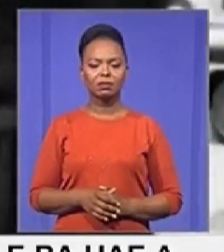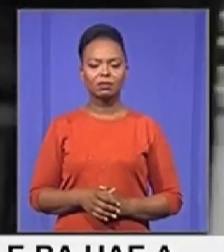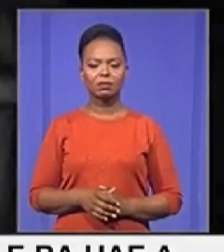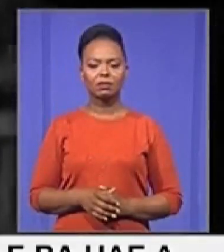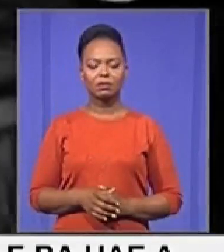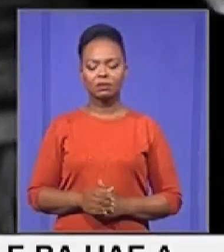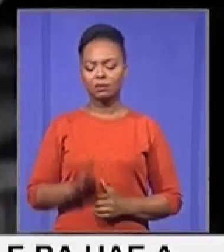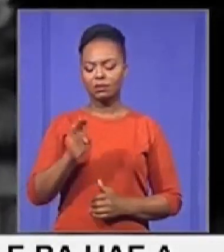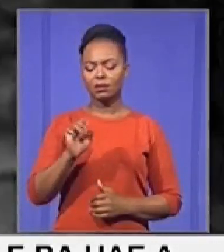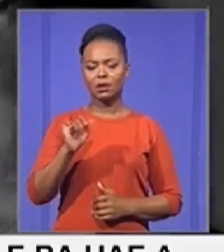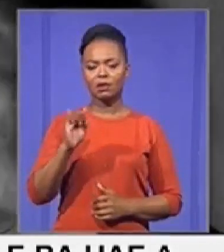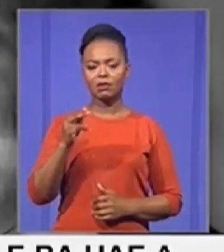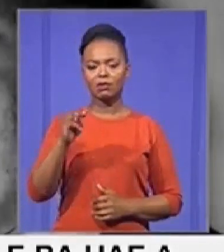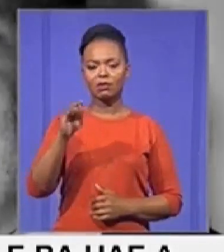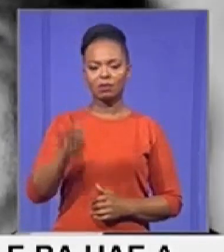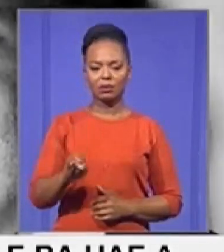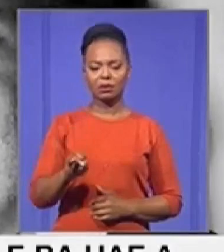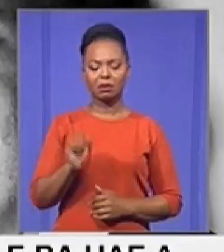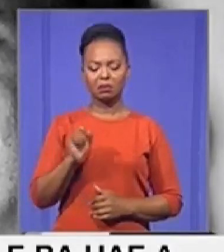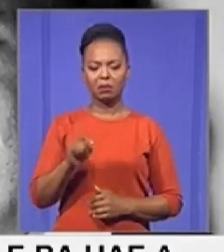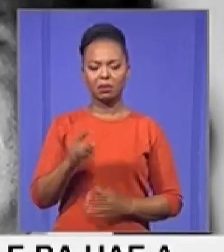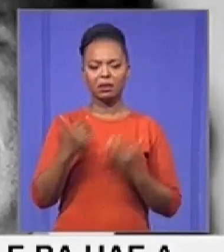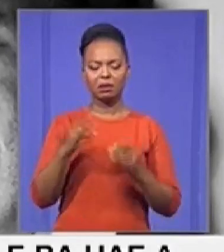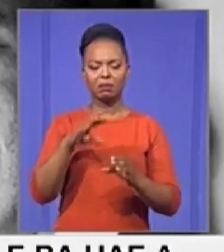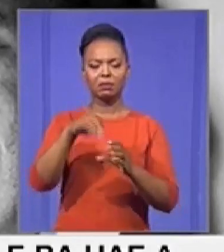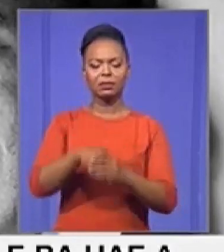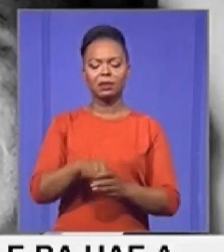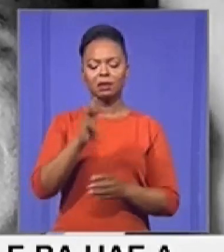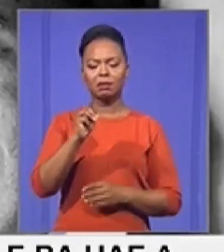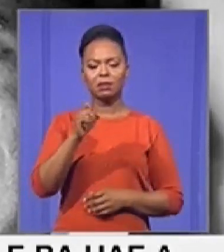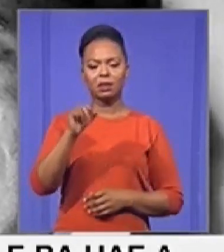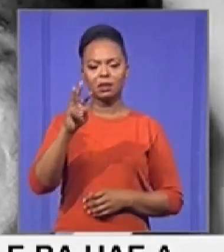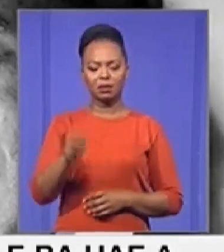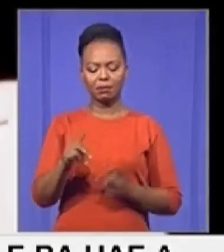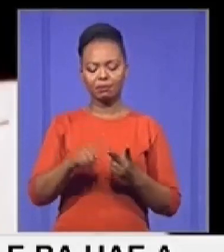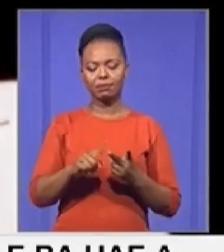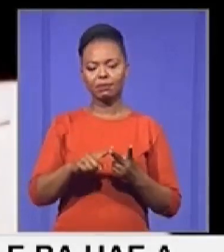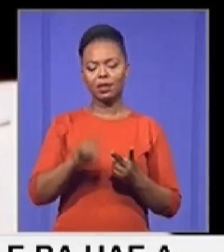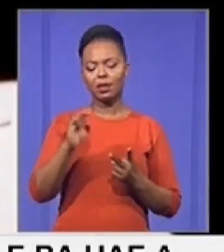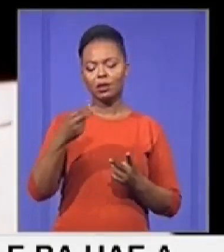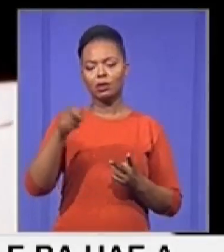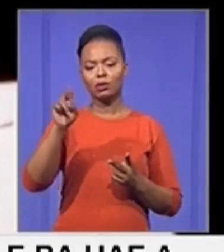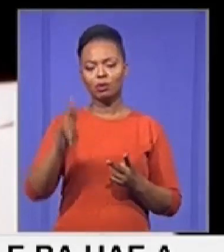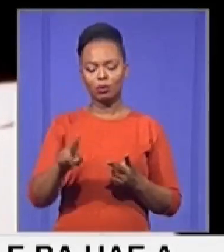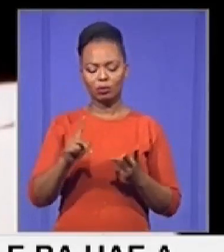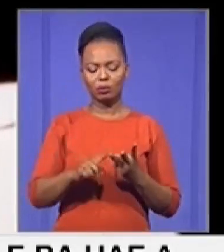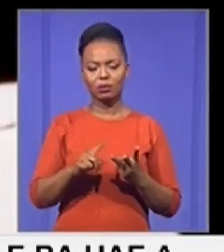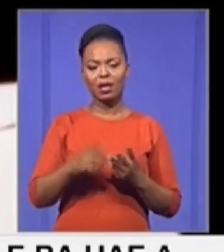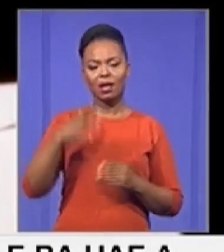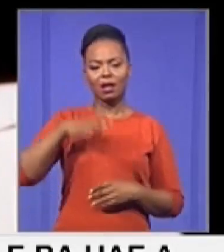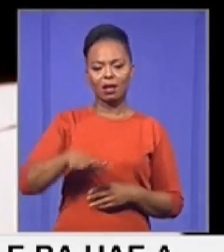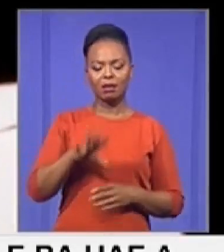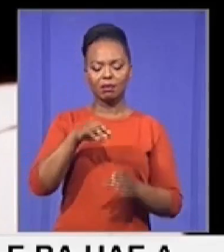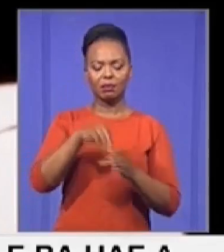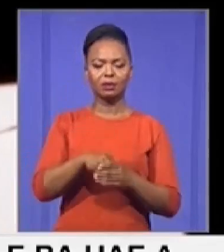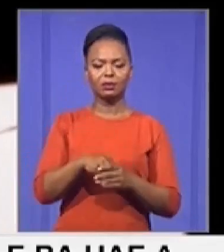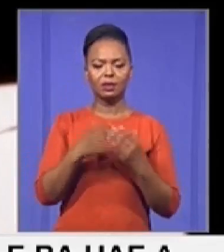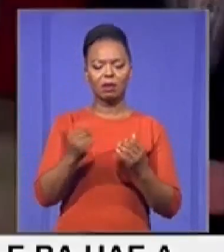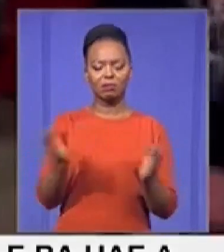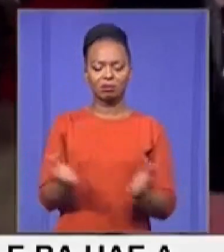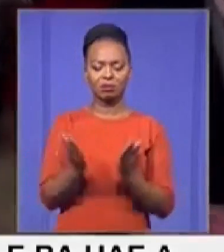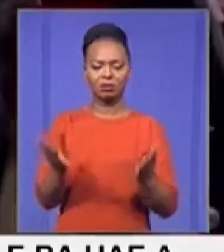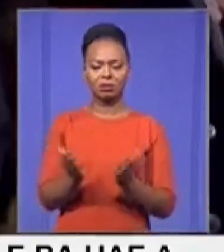Belafonte e bile tshia ya dibini tse ngatanyana tse kenyeletsa Miriam Makeba le Yuma Sikela nakong eo e ntseng e le lenqosa la letlole la bana la